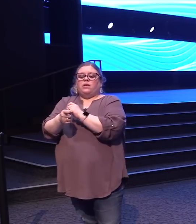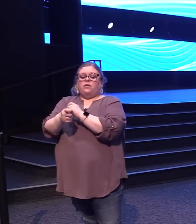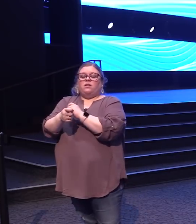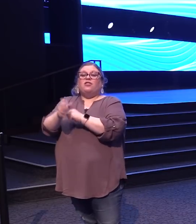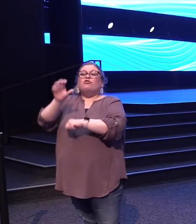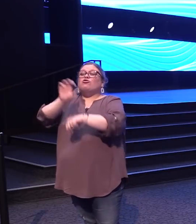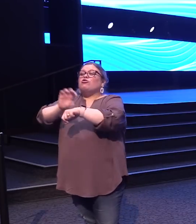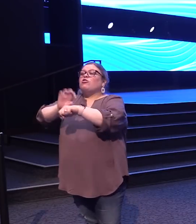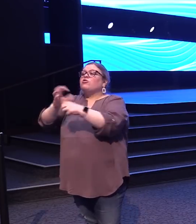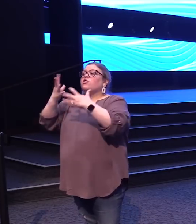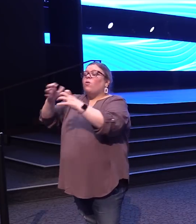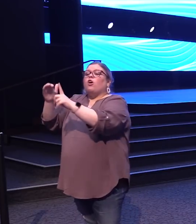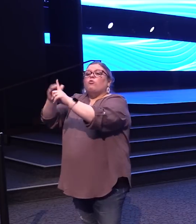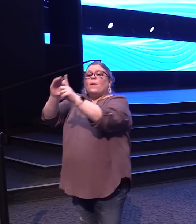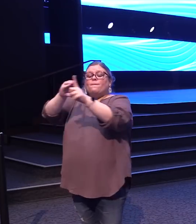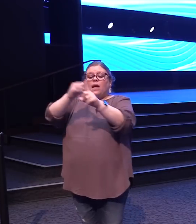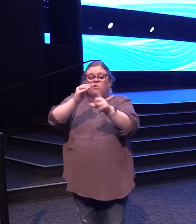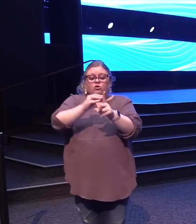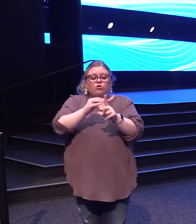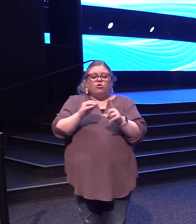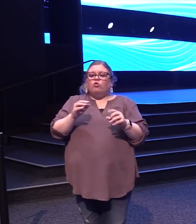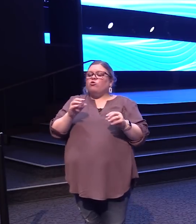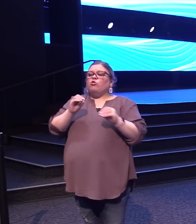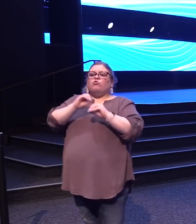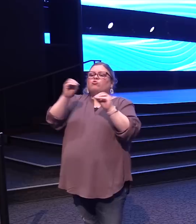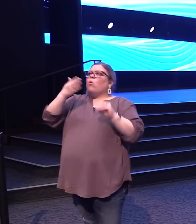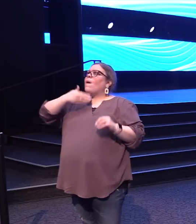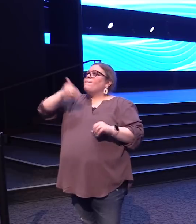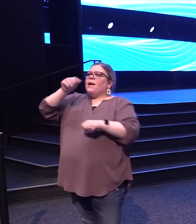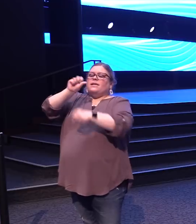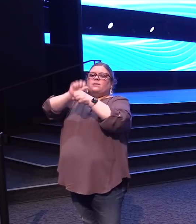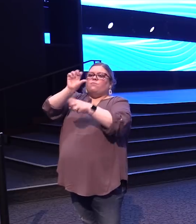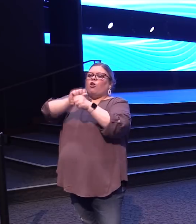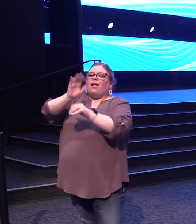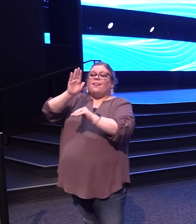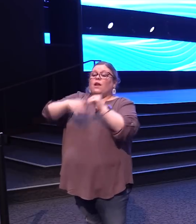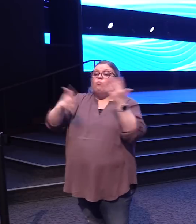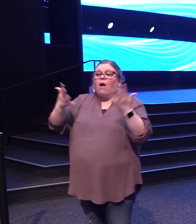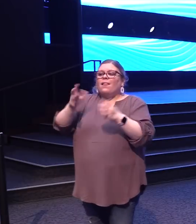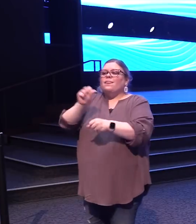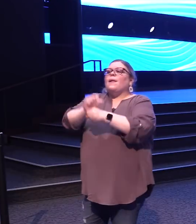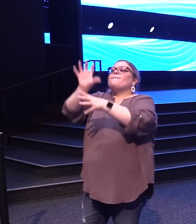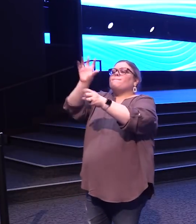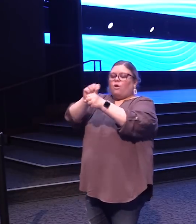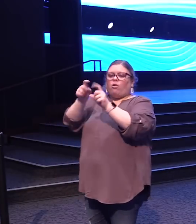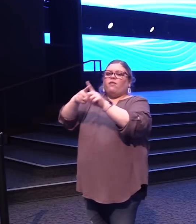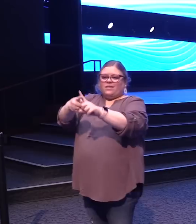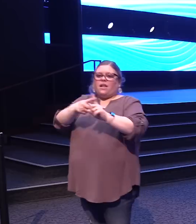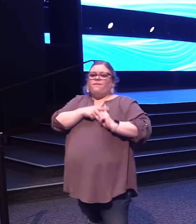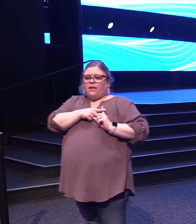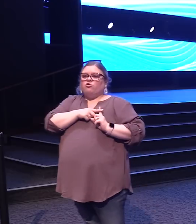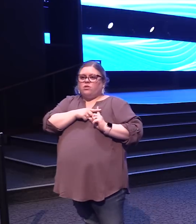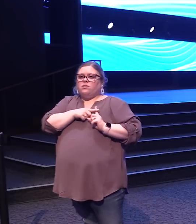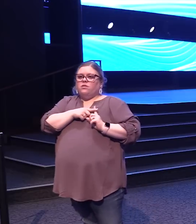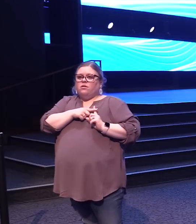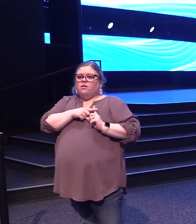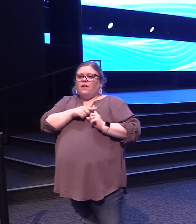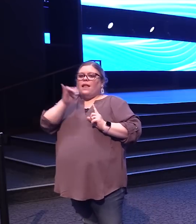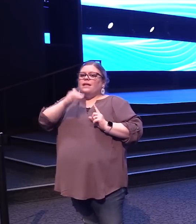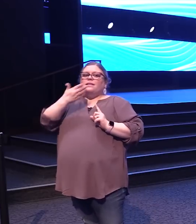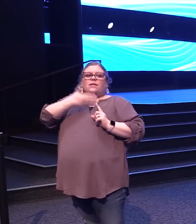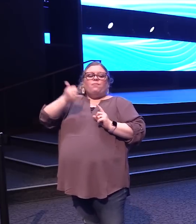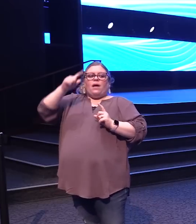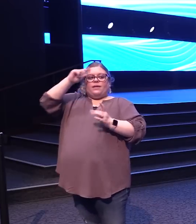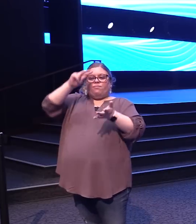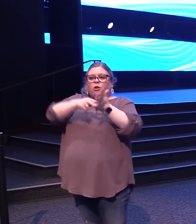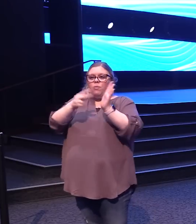let me just remind you, there is no greater miracle than the miracle of salvation. There is no greater purpose